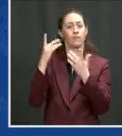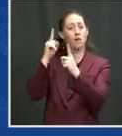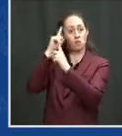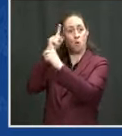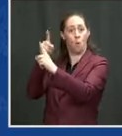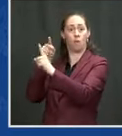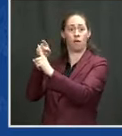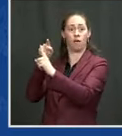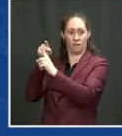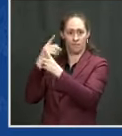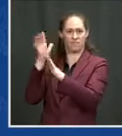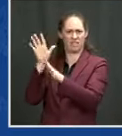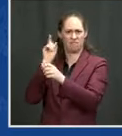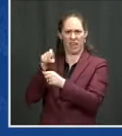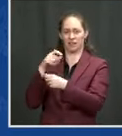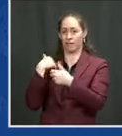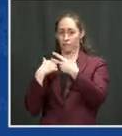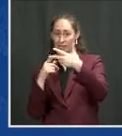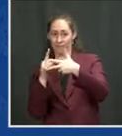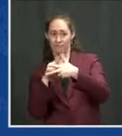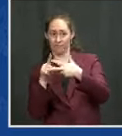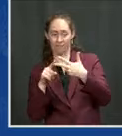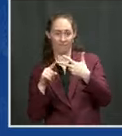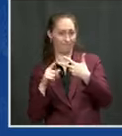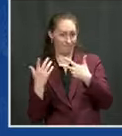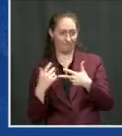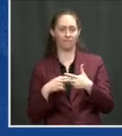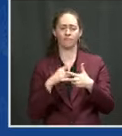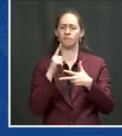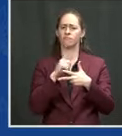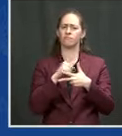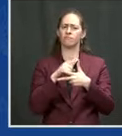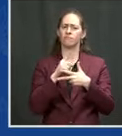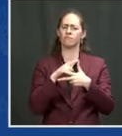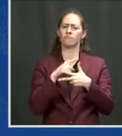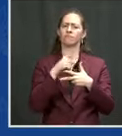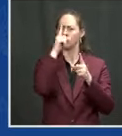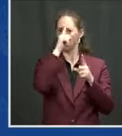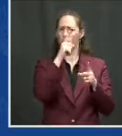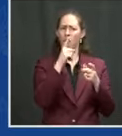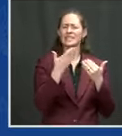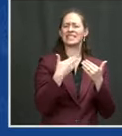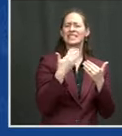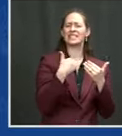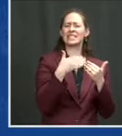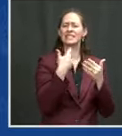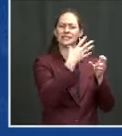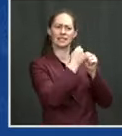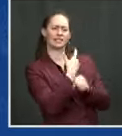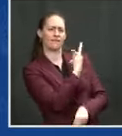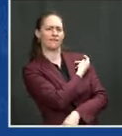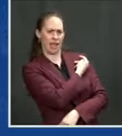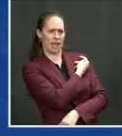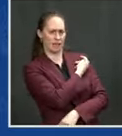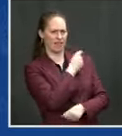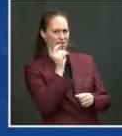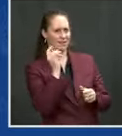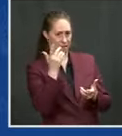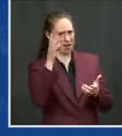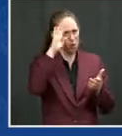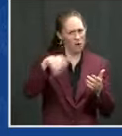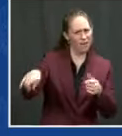view. One, we have to make it easier and more convenient for all Americans to get vaccinated. And you're busting your neck doing that. Two,